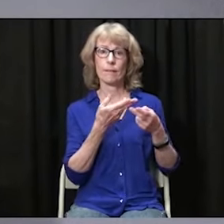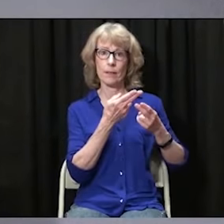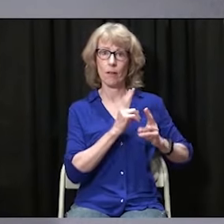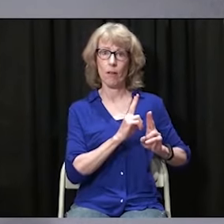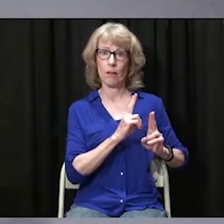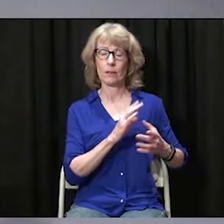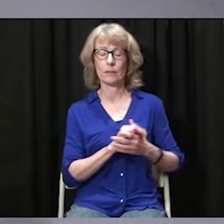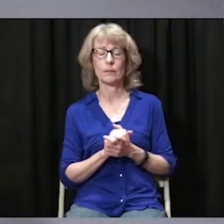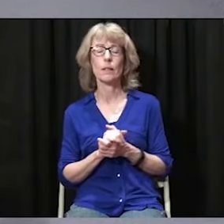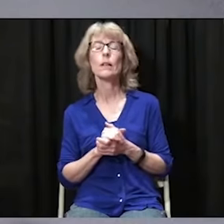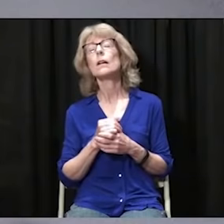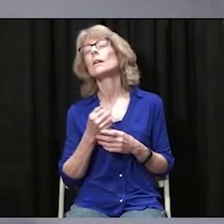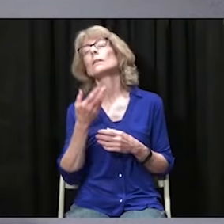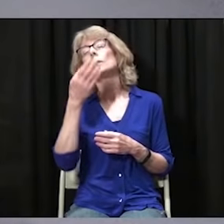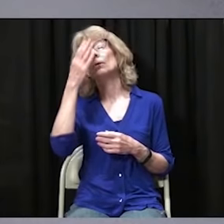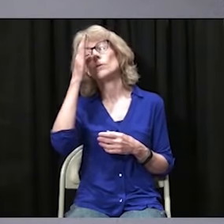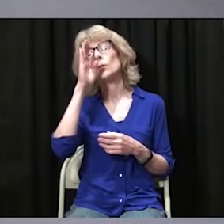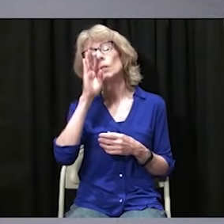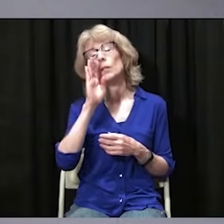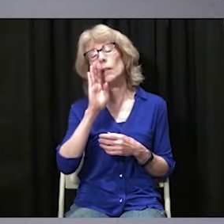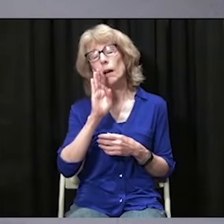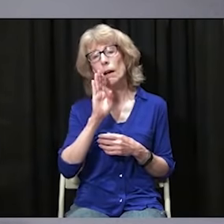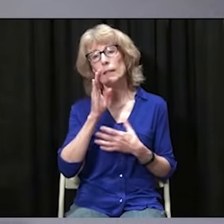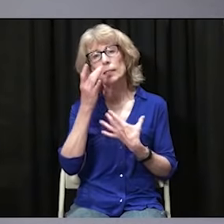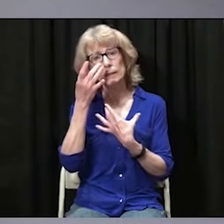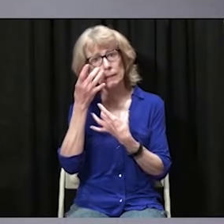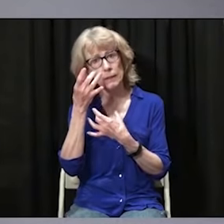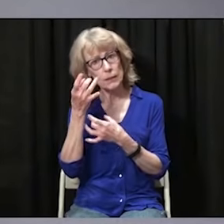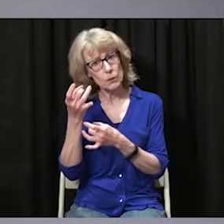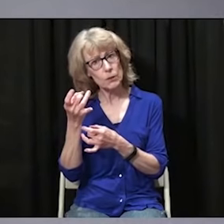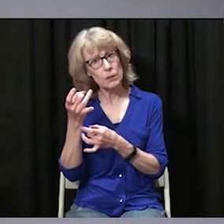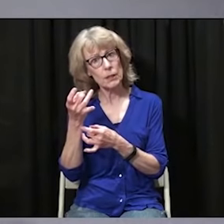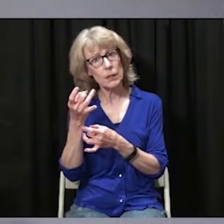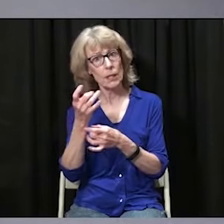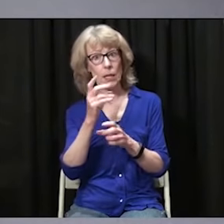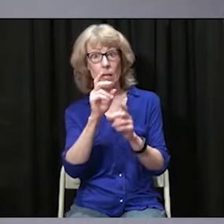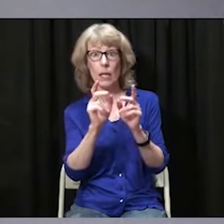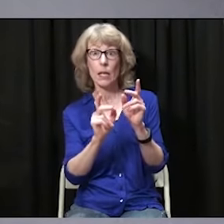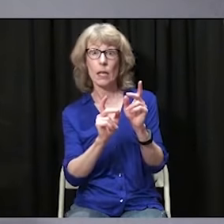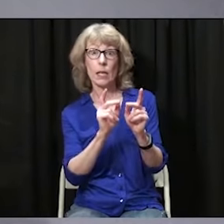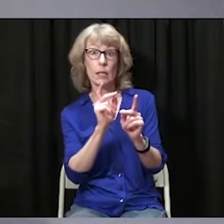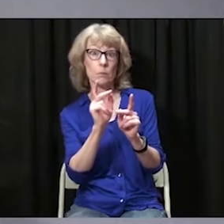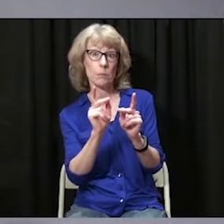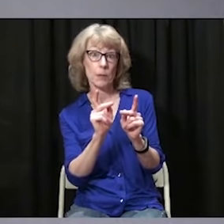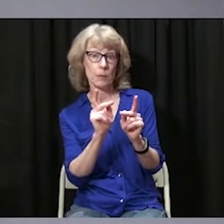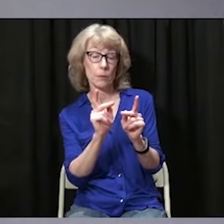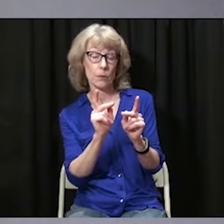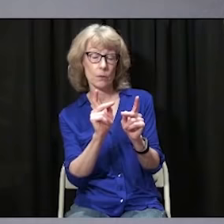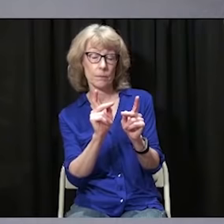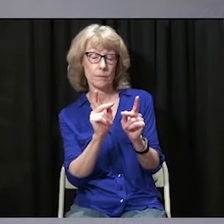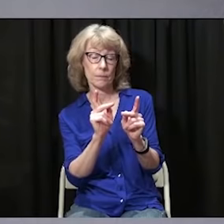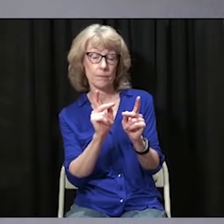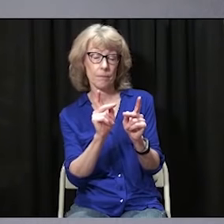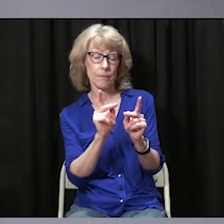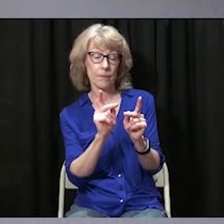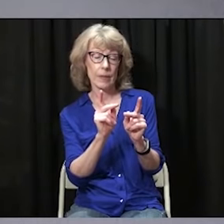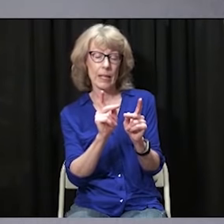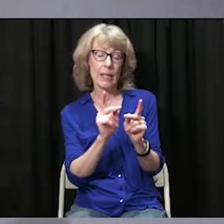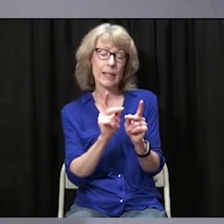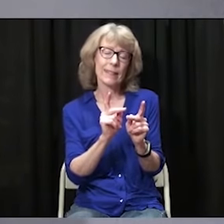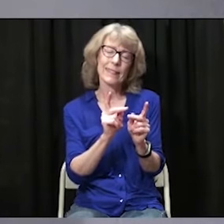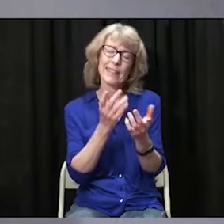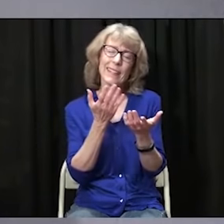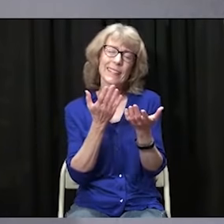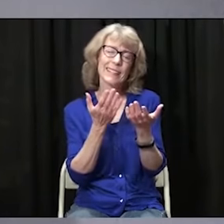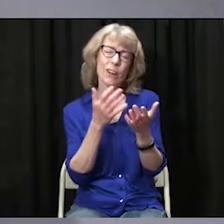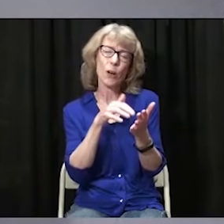is very, very interested in marginalized church people. And